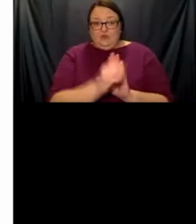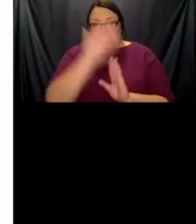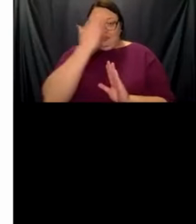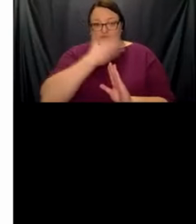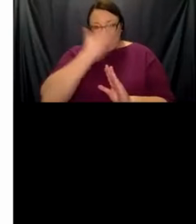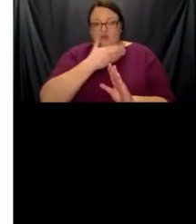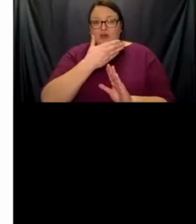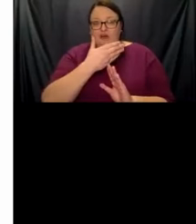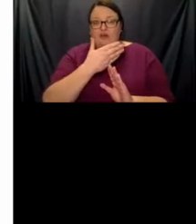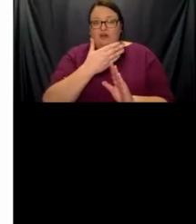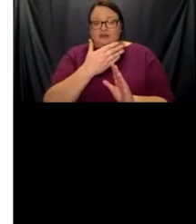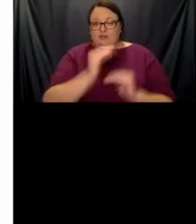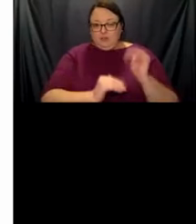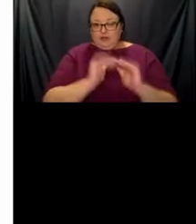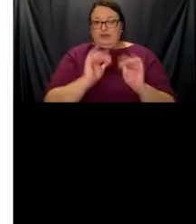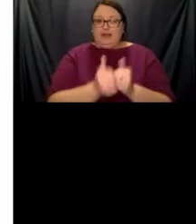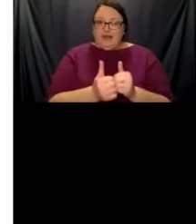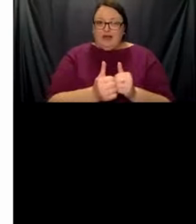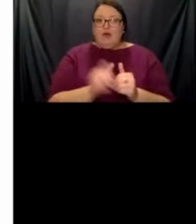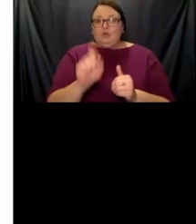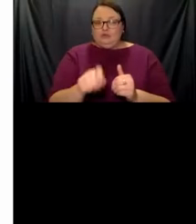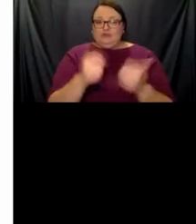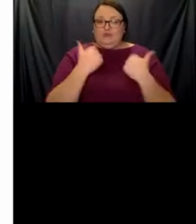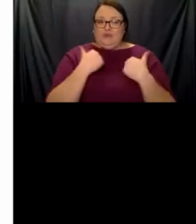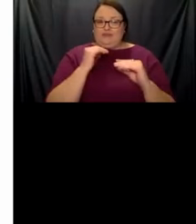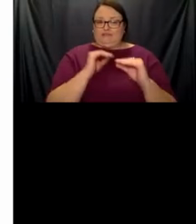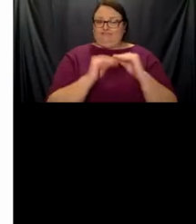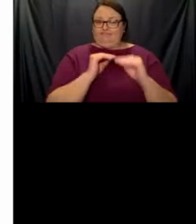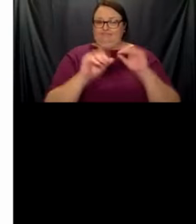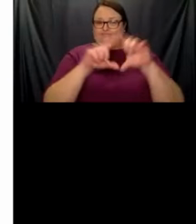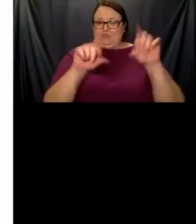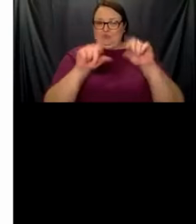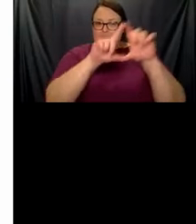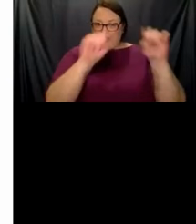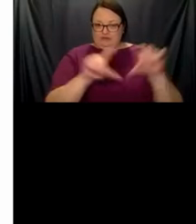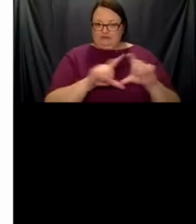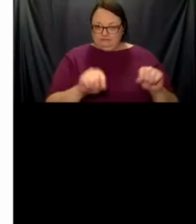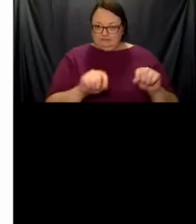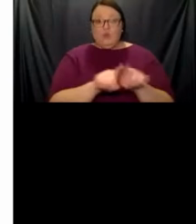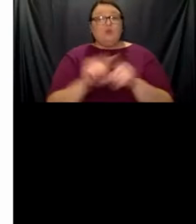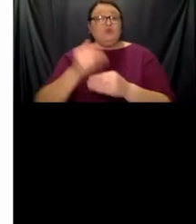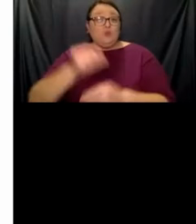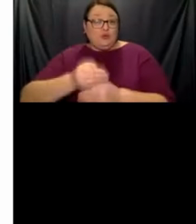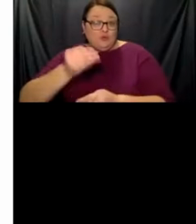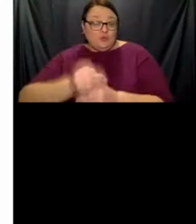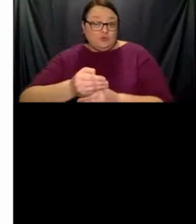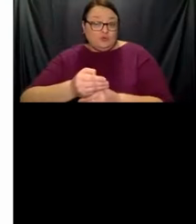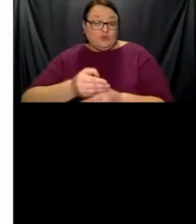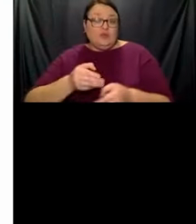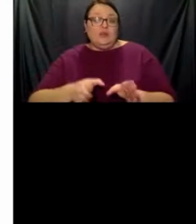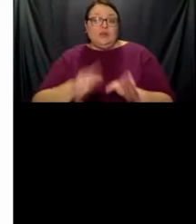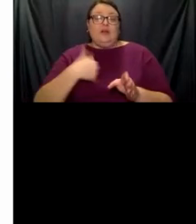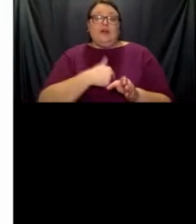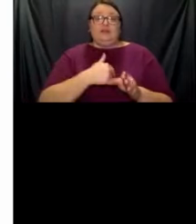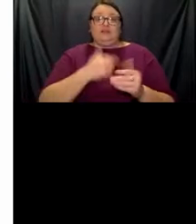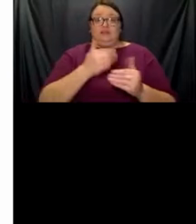facade, how que parece un ejemplo repair. Also, donde se pueden ver los arreglos que